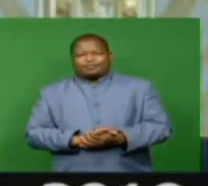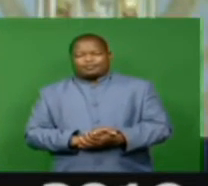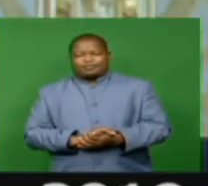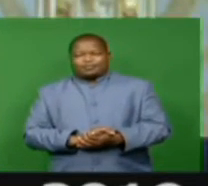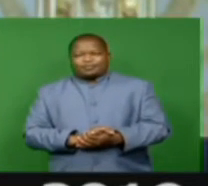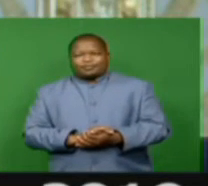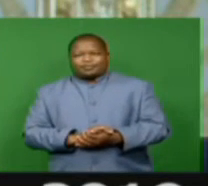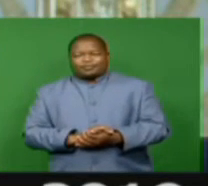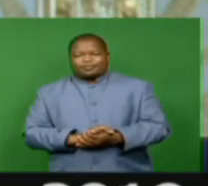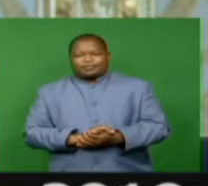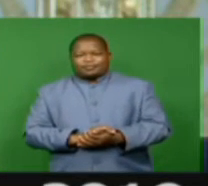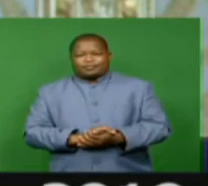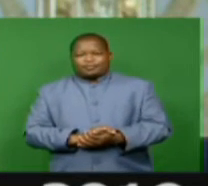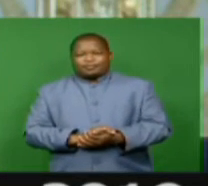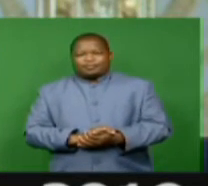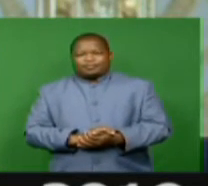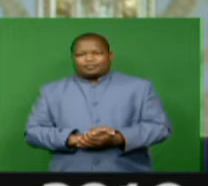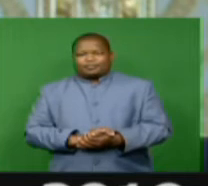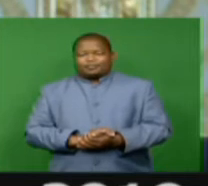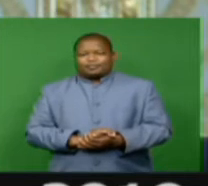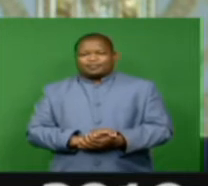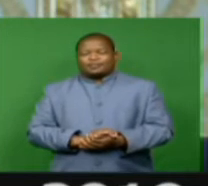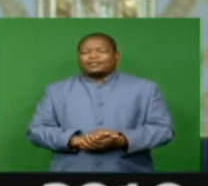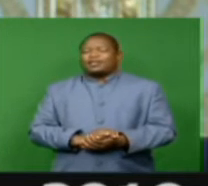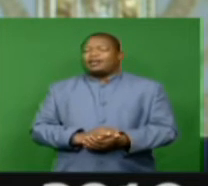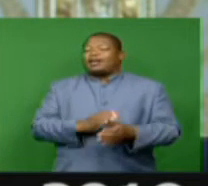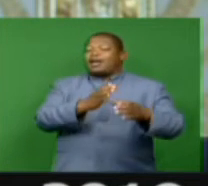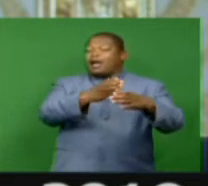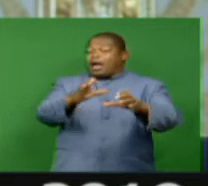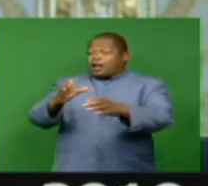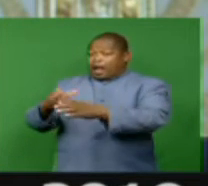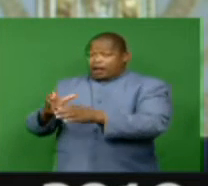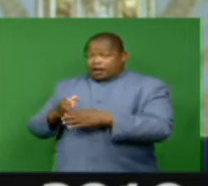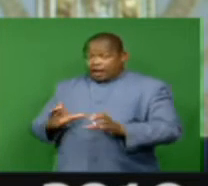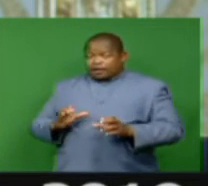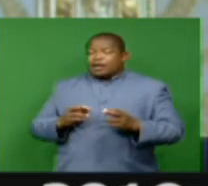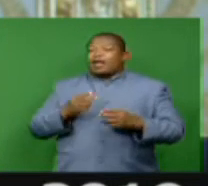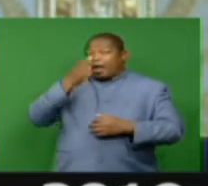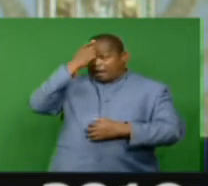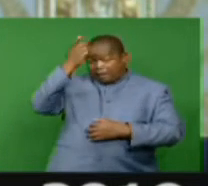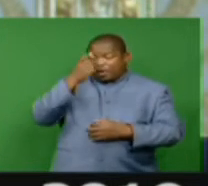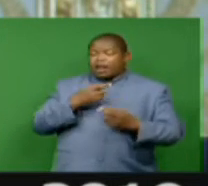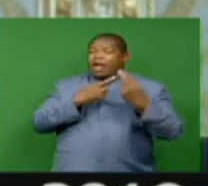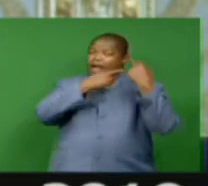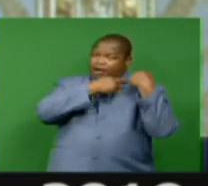As much as governments have a pivotal role in shaping the digital economy,